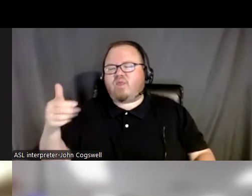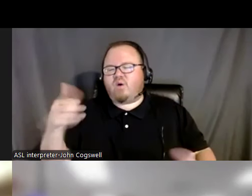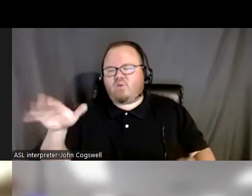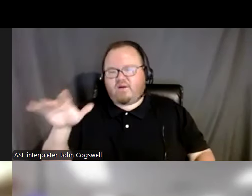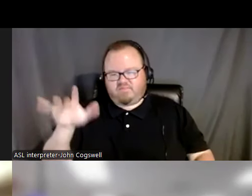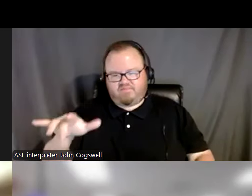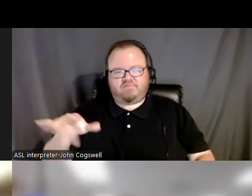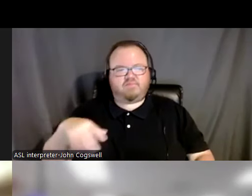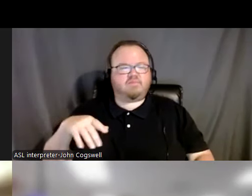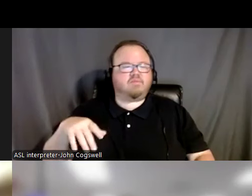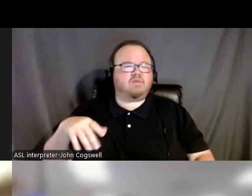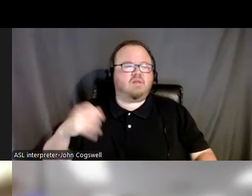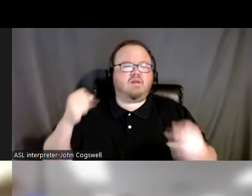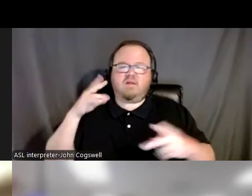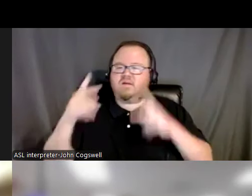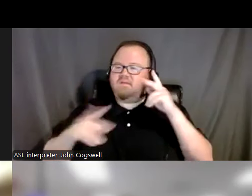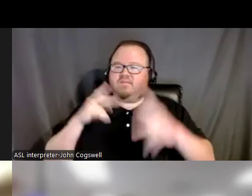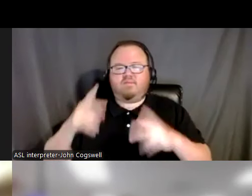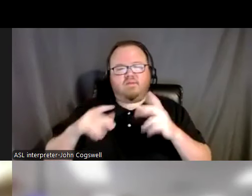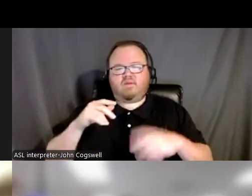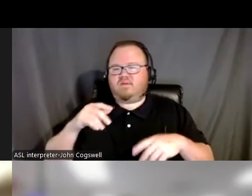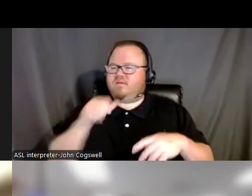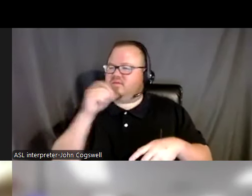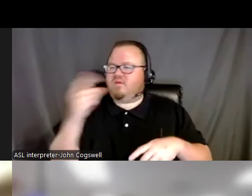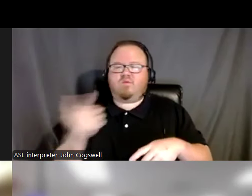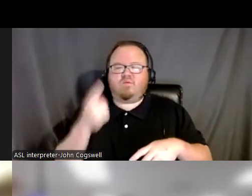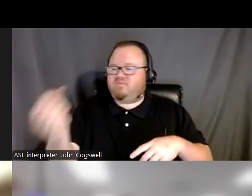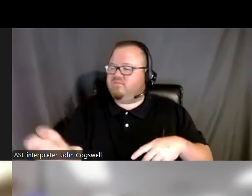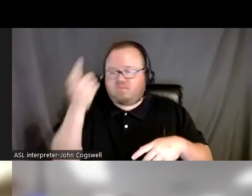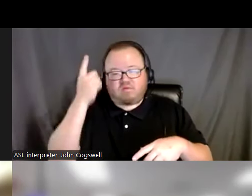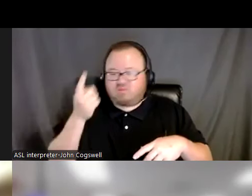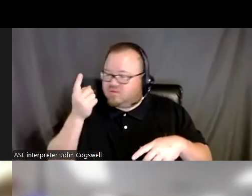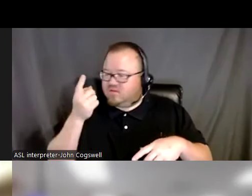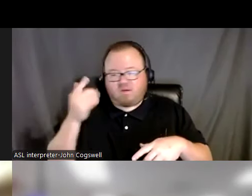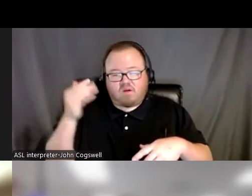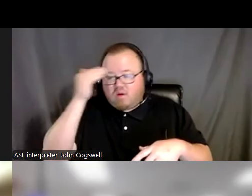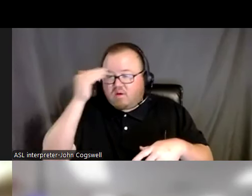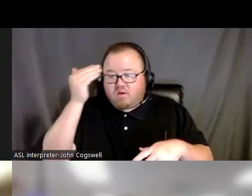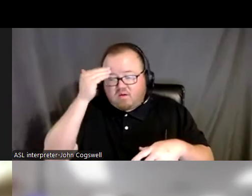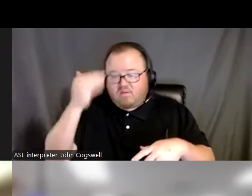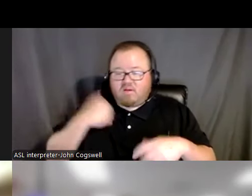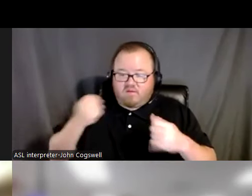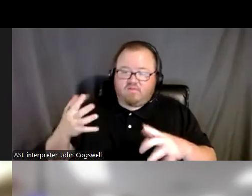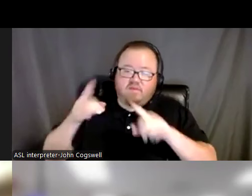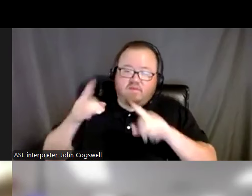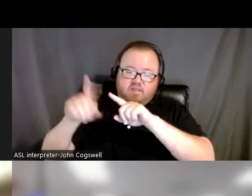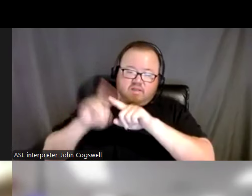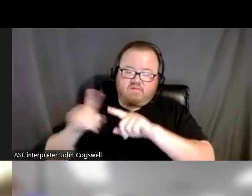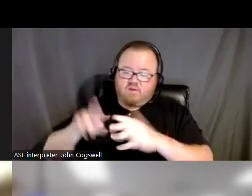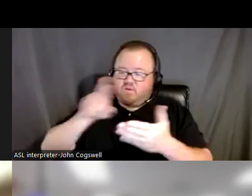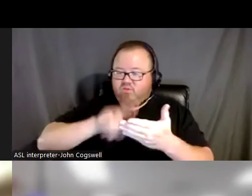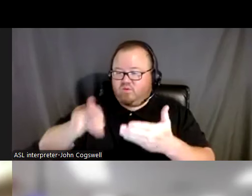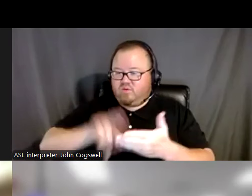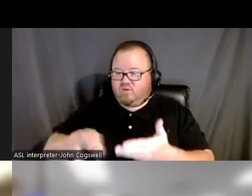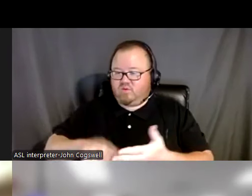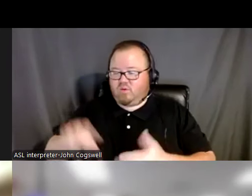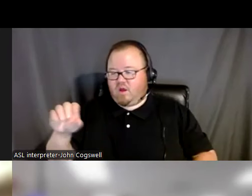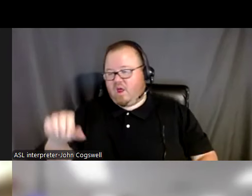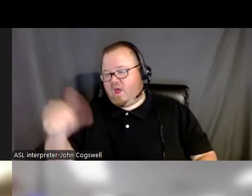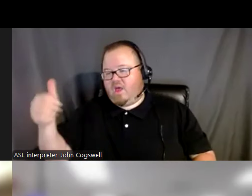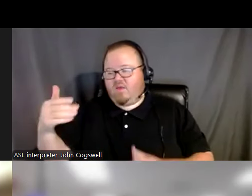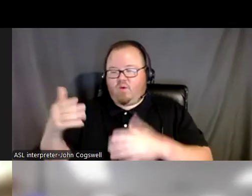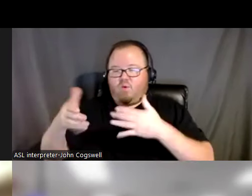there, a lot of people don't always understand that or are aware that there's a lot of research that's gone into other aspects of